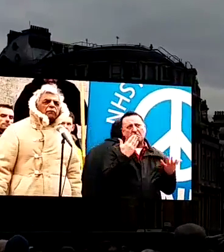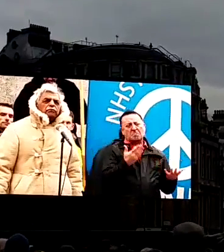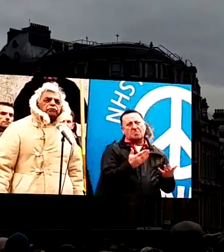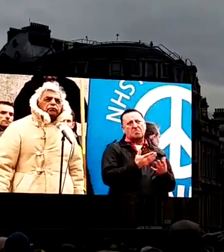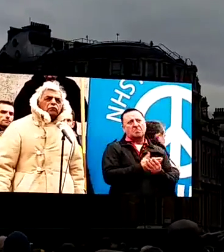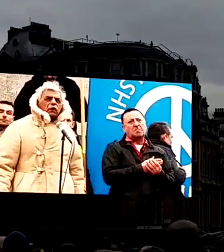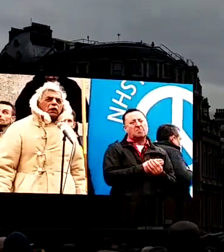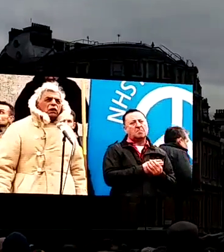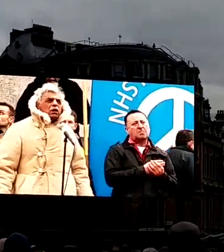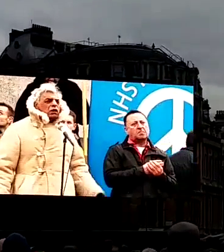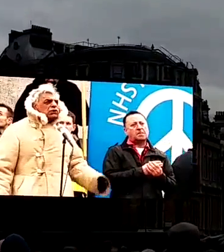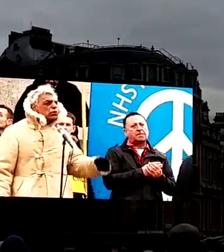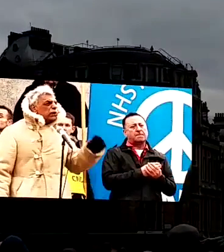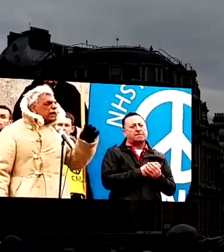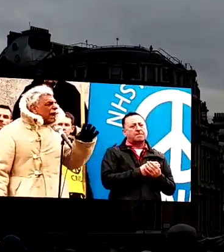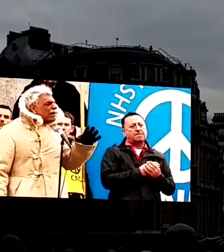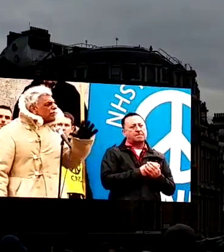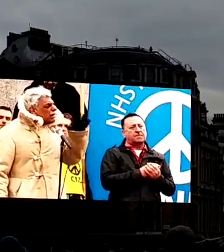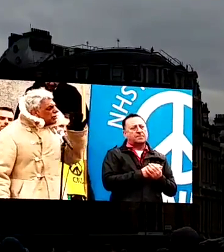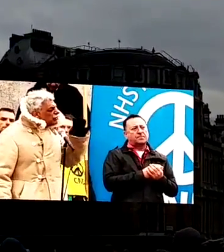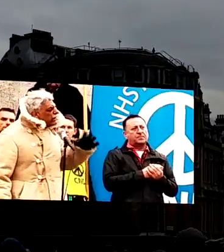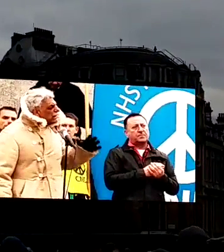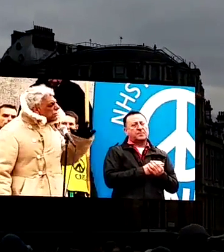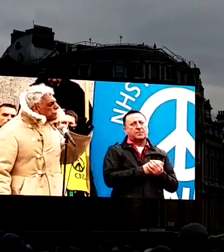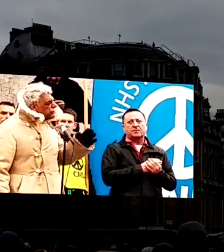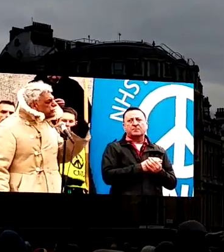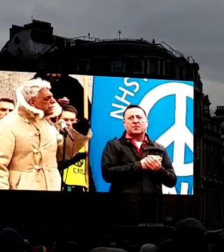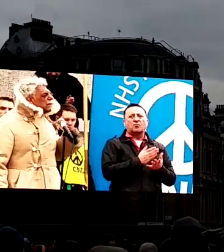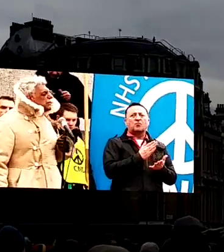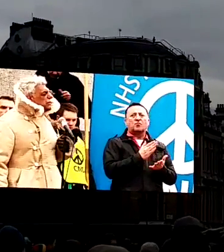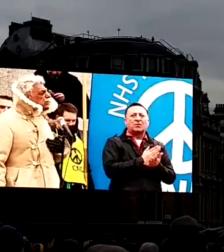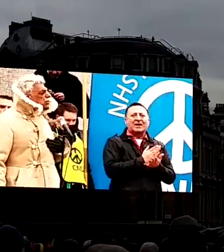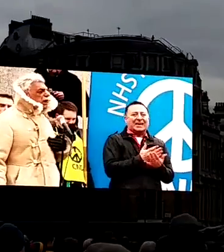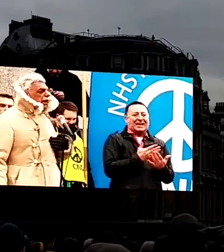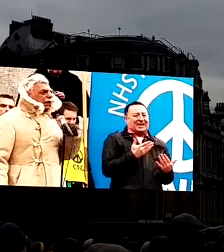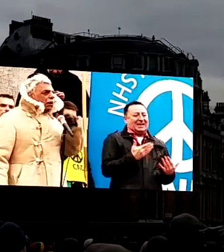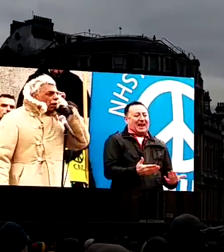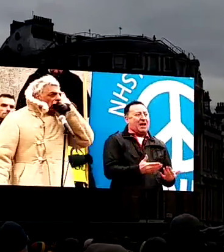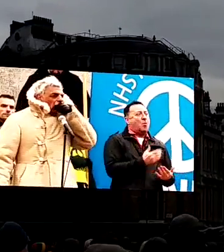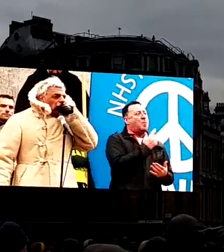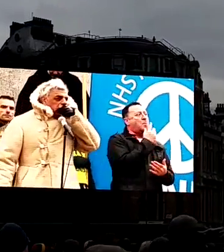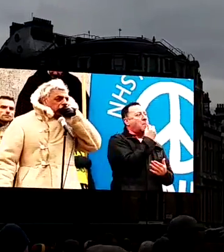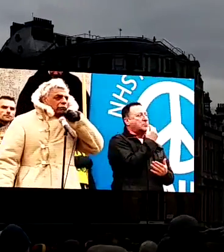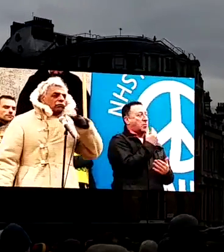that time? So we have a real possibility today.